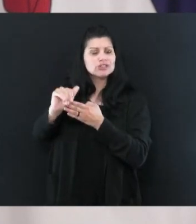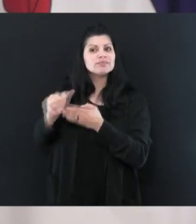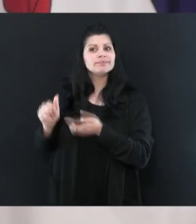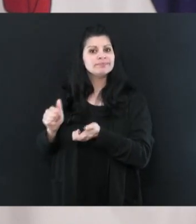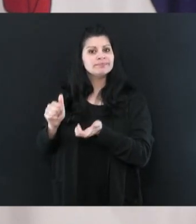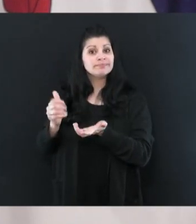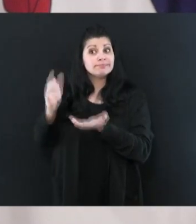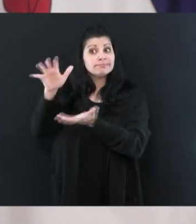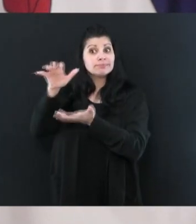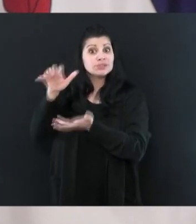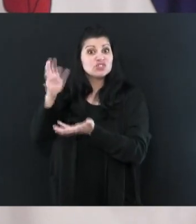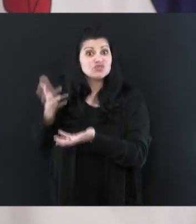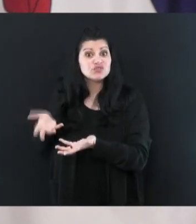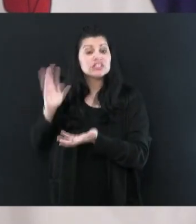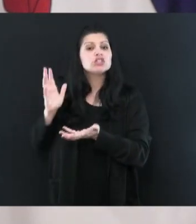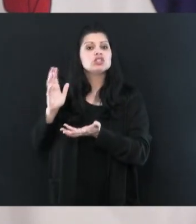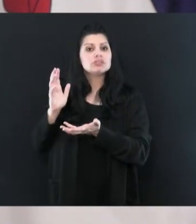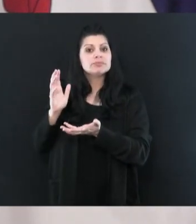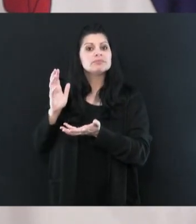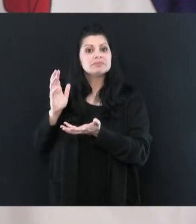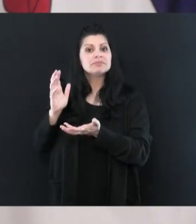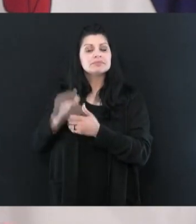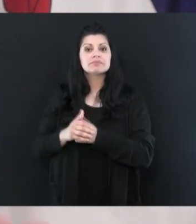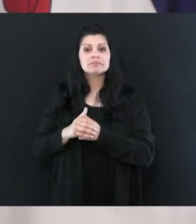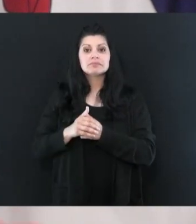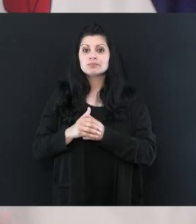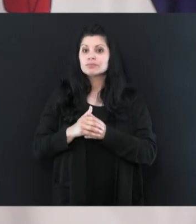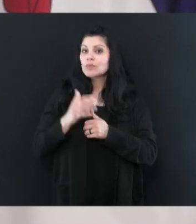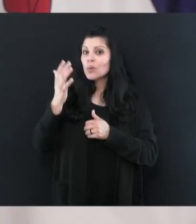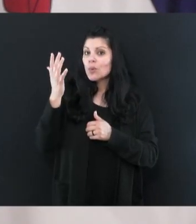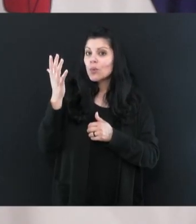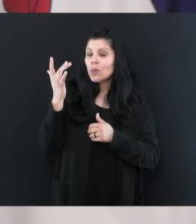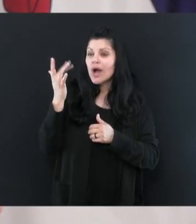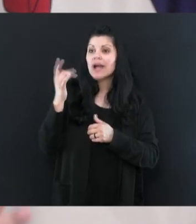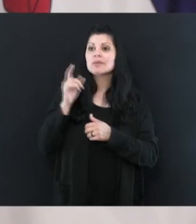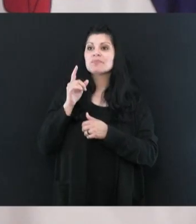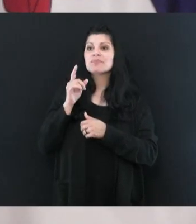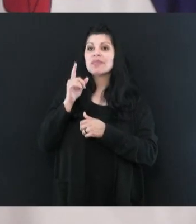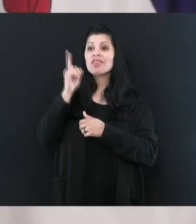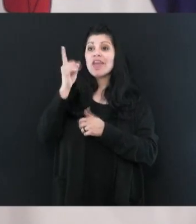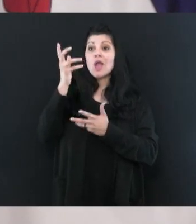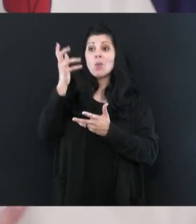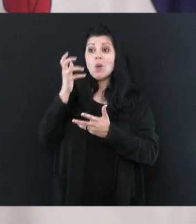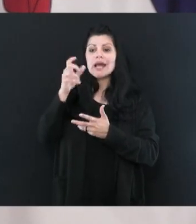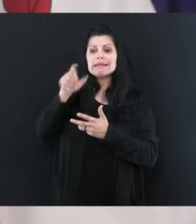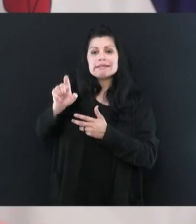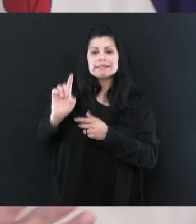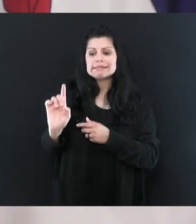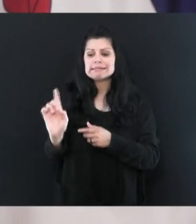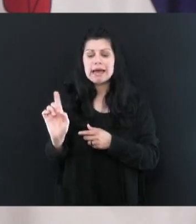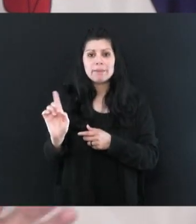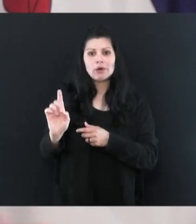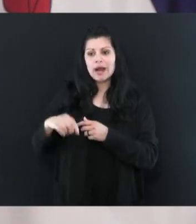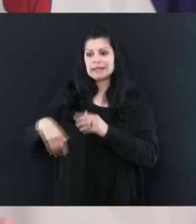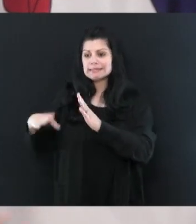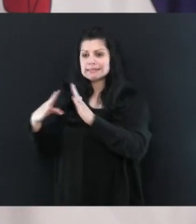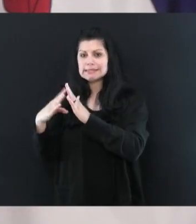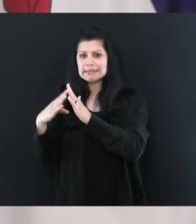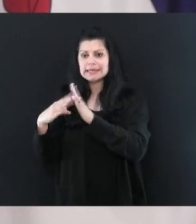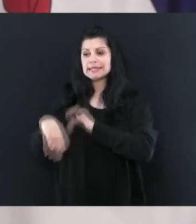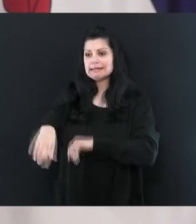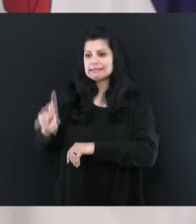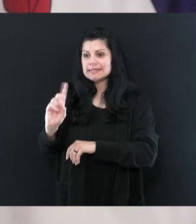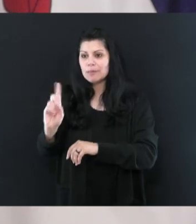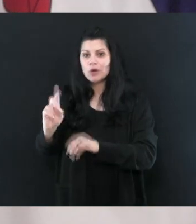to bail out a bunch of Democrat states and Democrat counties, or Democrat cities, and I mean